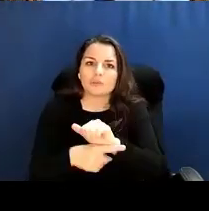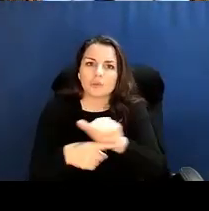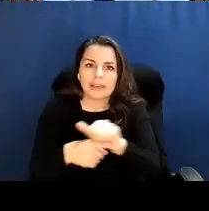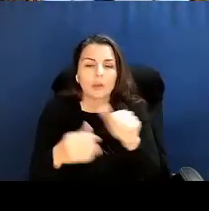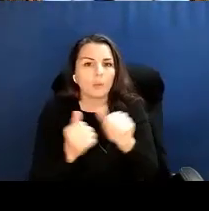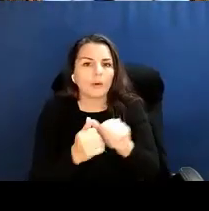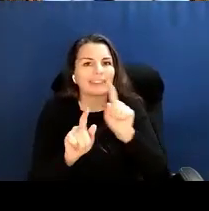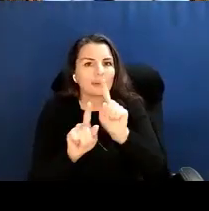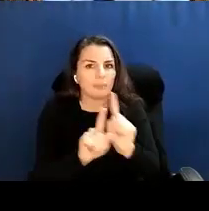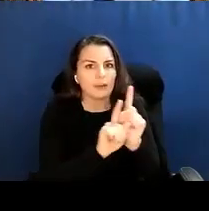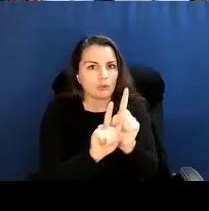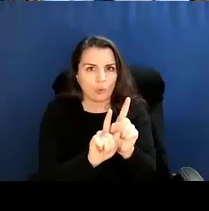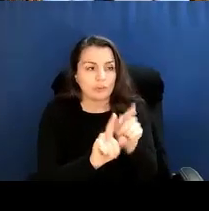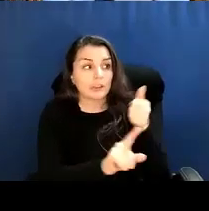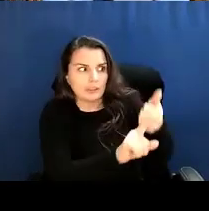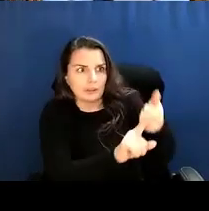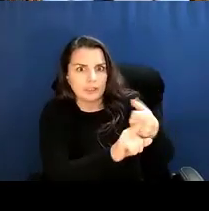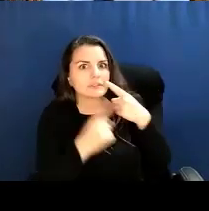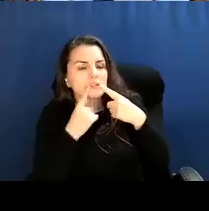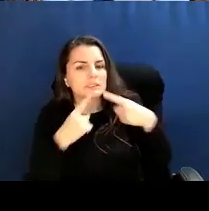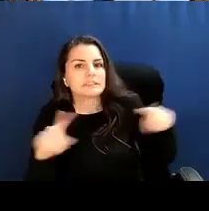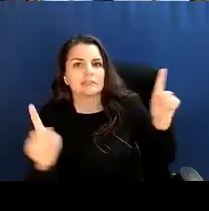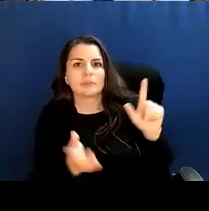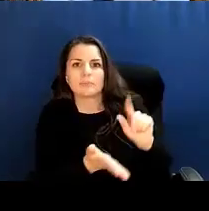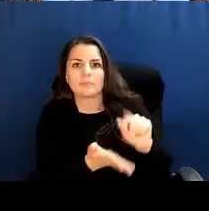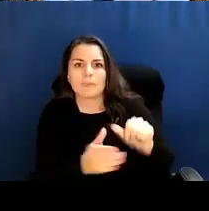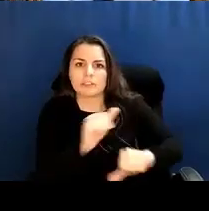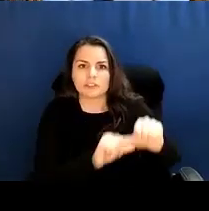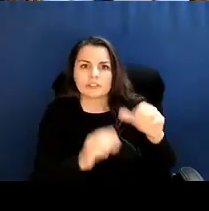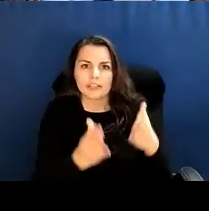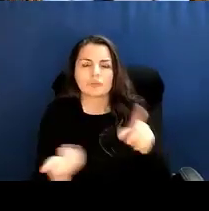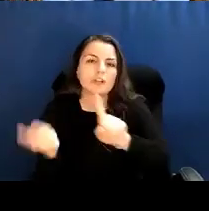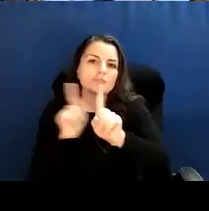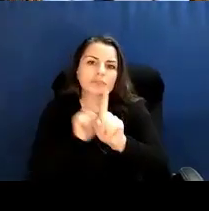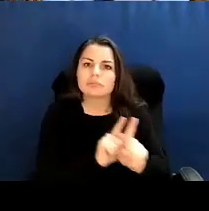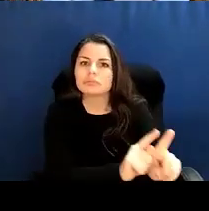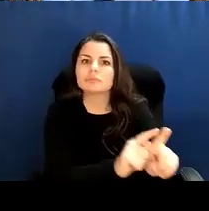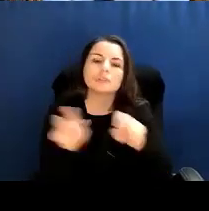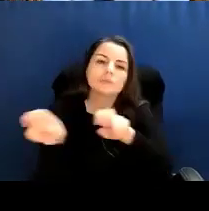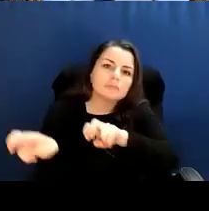are successful scientists and help bring them along the training pipeline.